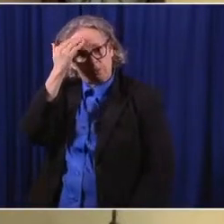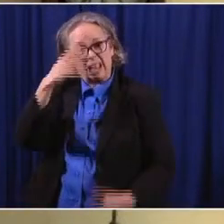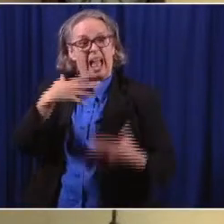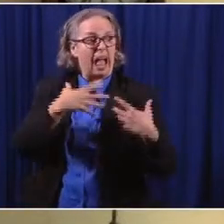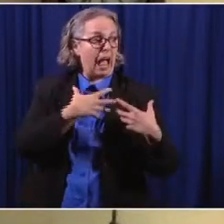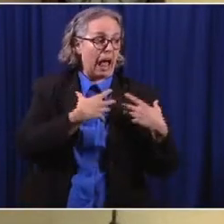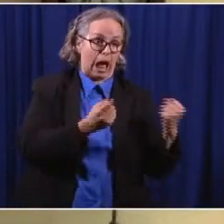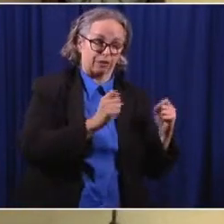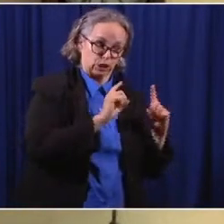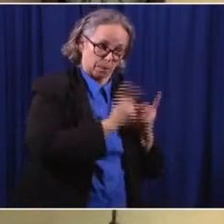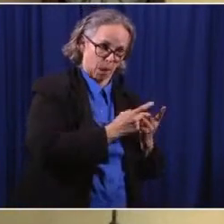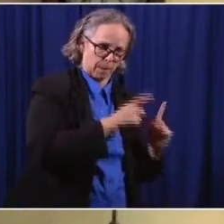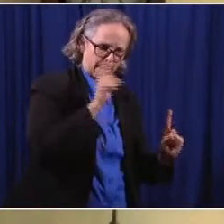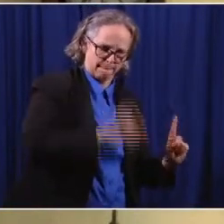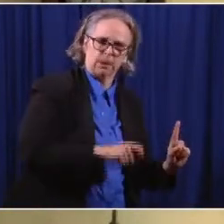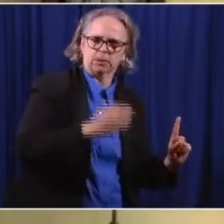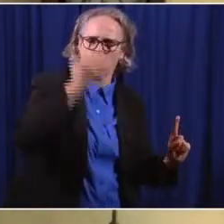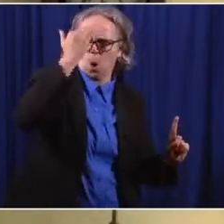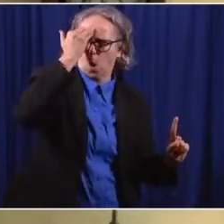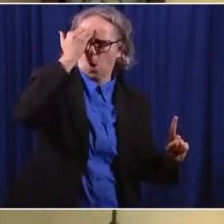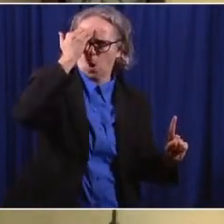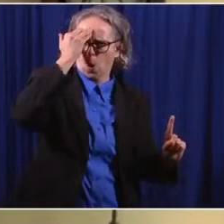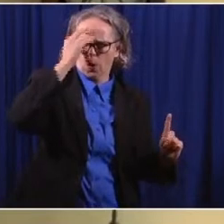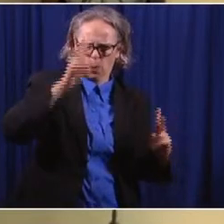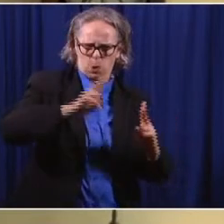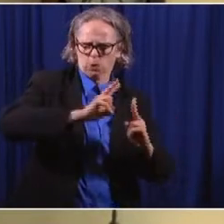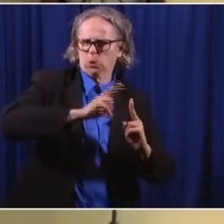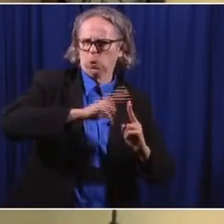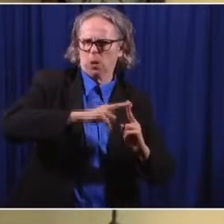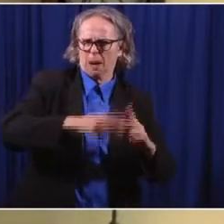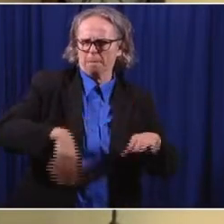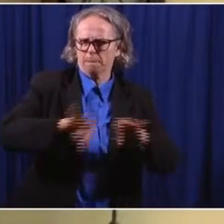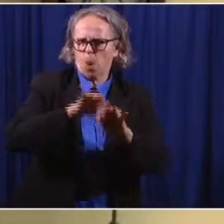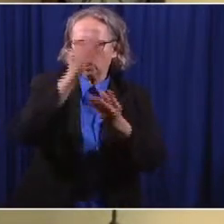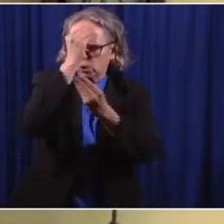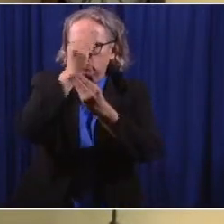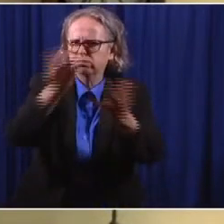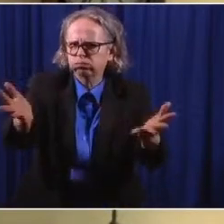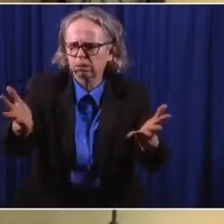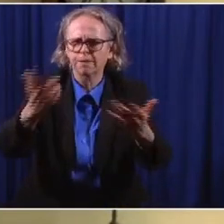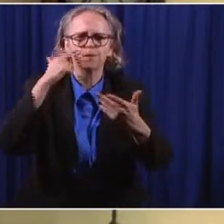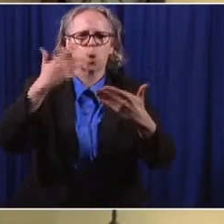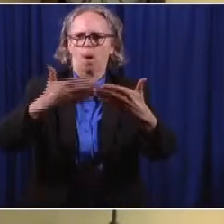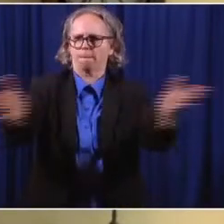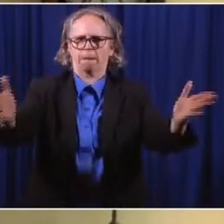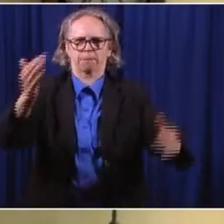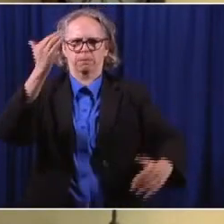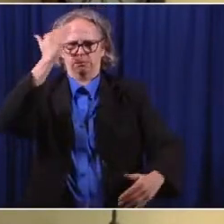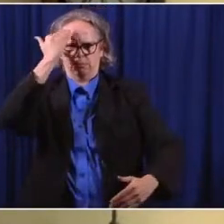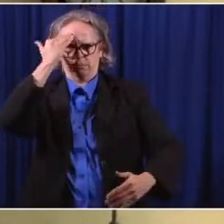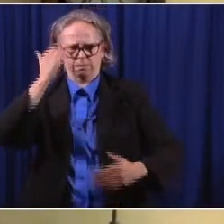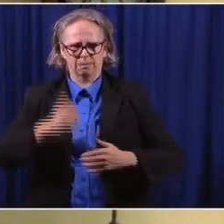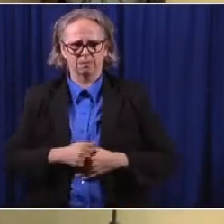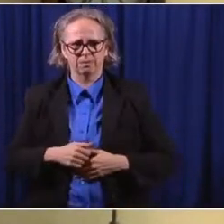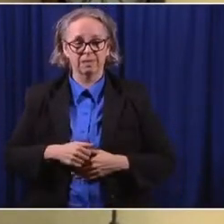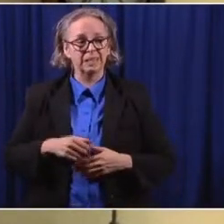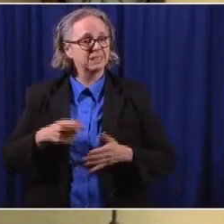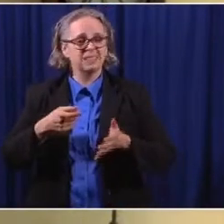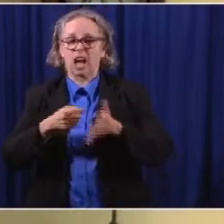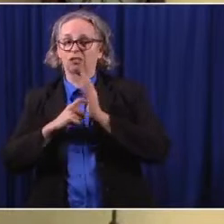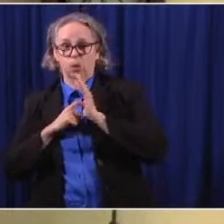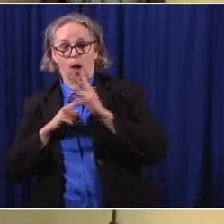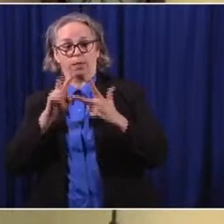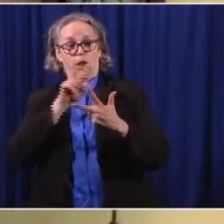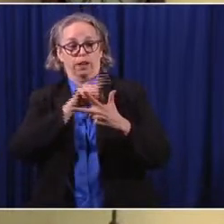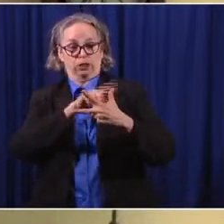needs to be made. We think it's also important that that school disclose if there is COVID in that building and if